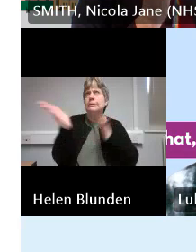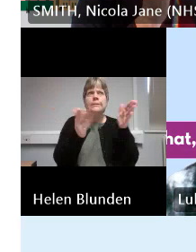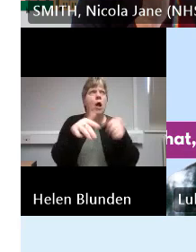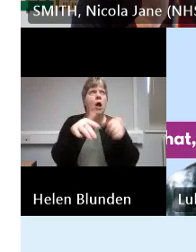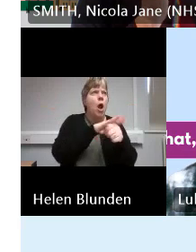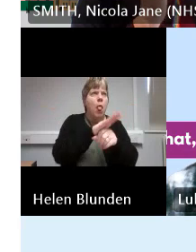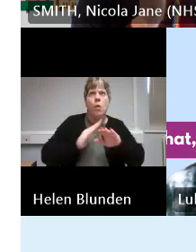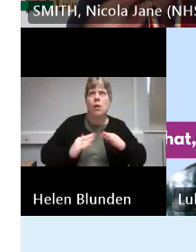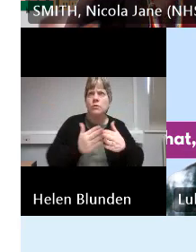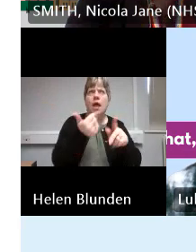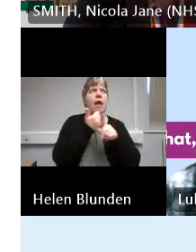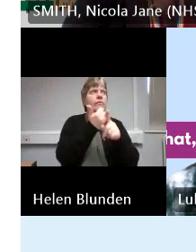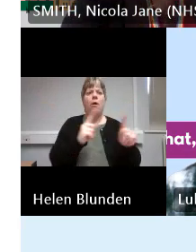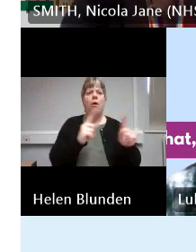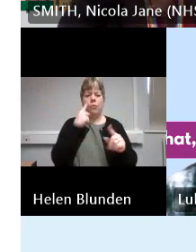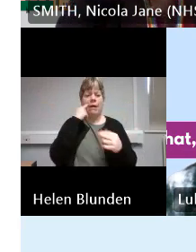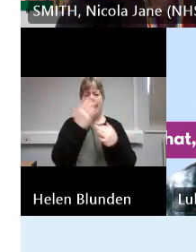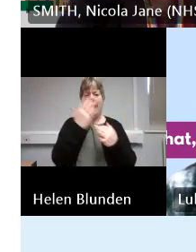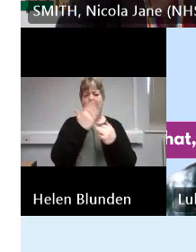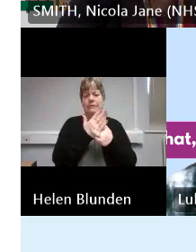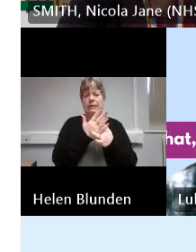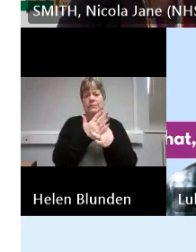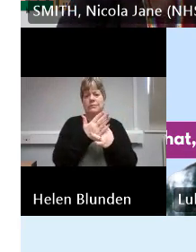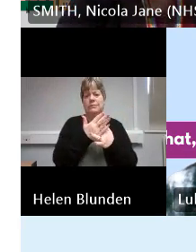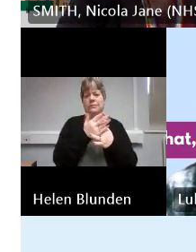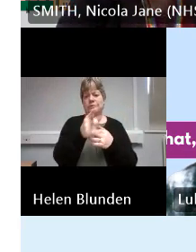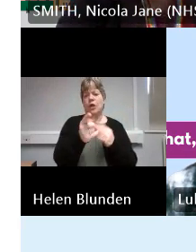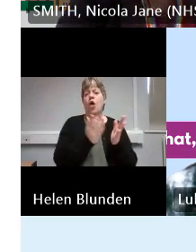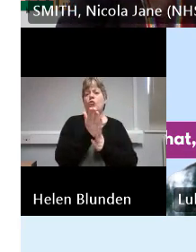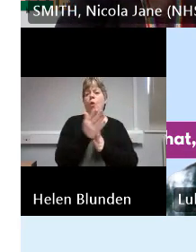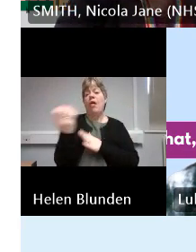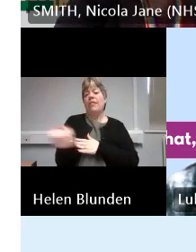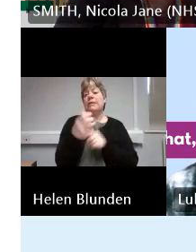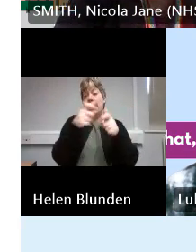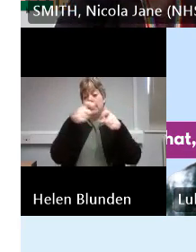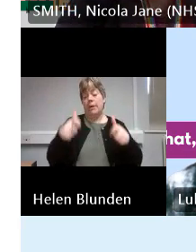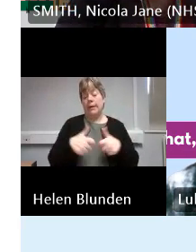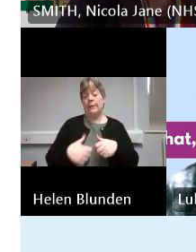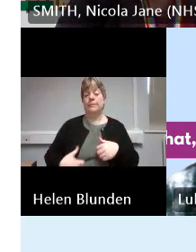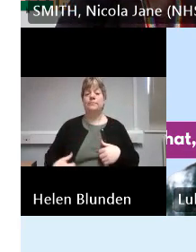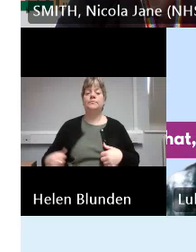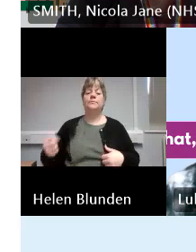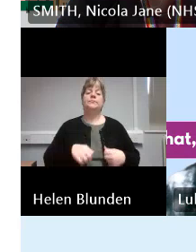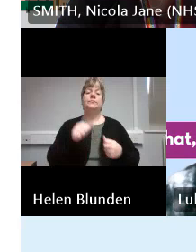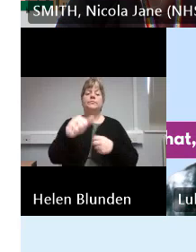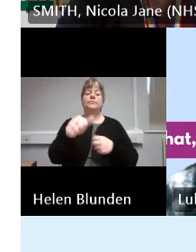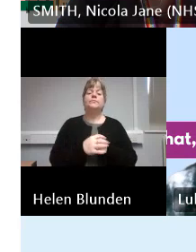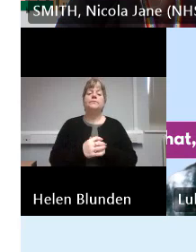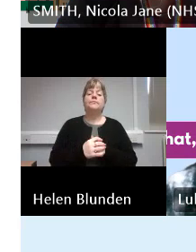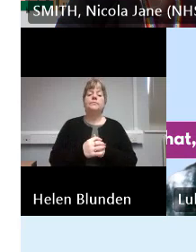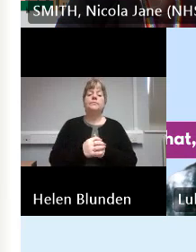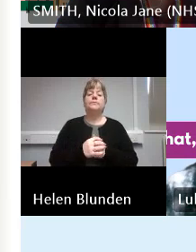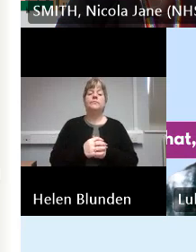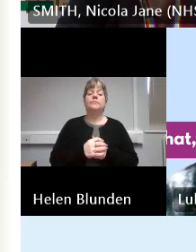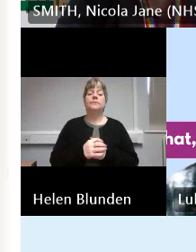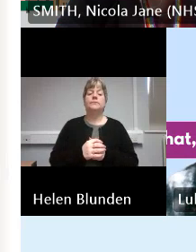services and support. So that you'll be able to access this through the slide pack. Next slide.